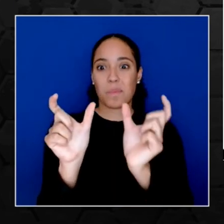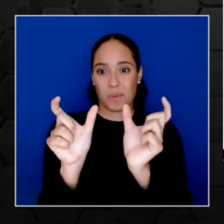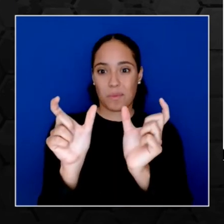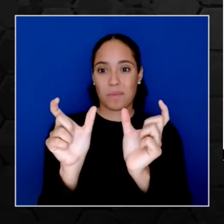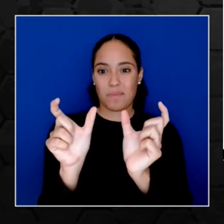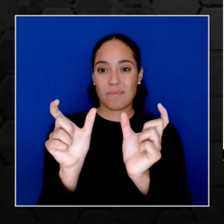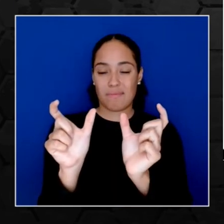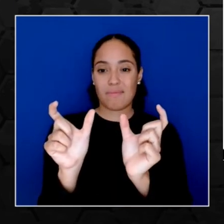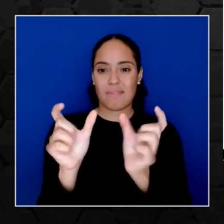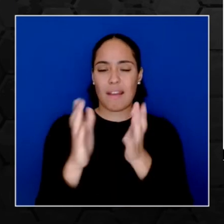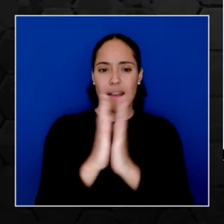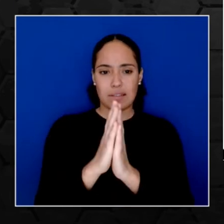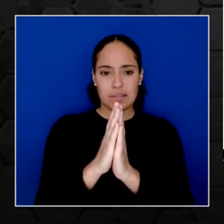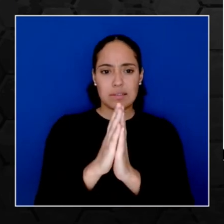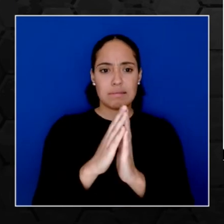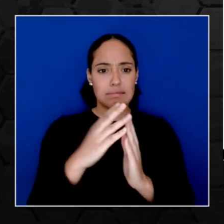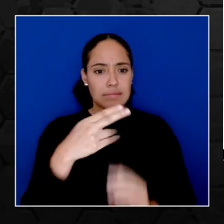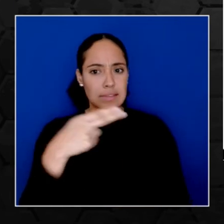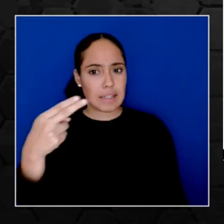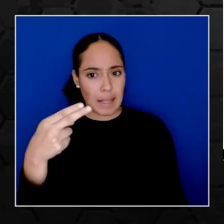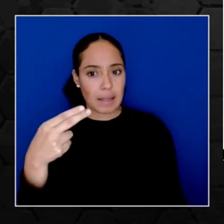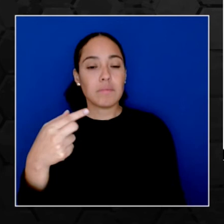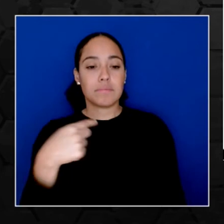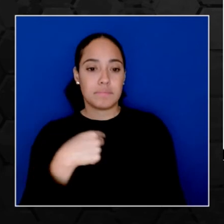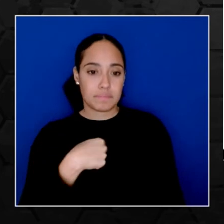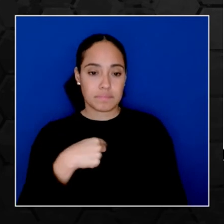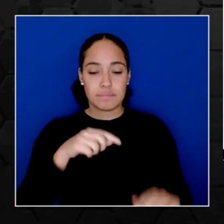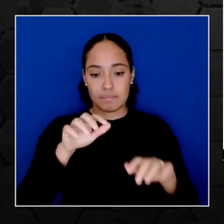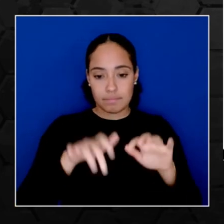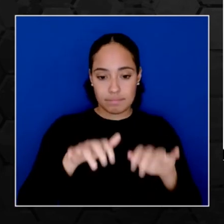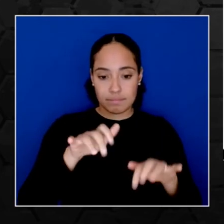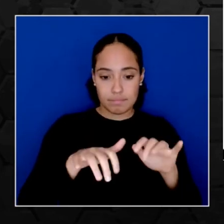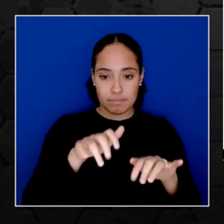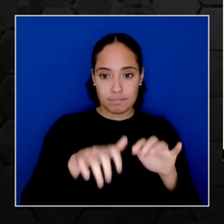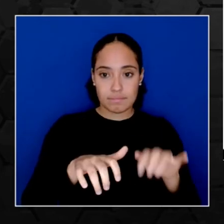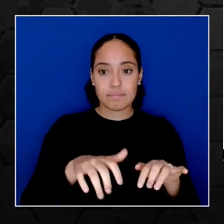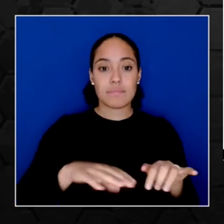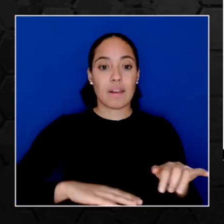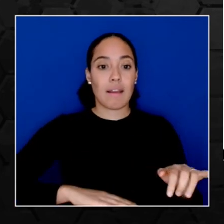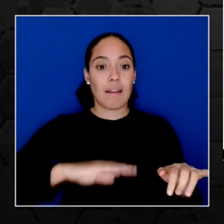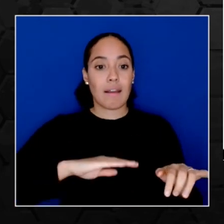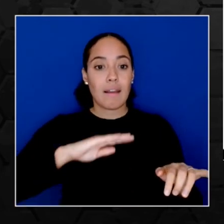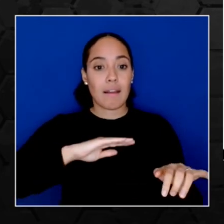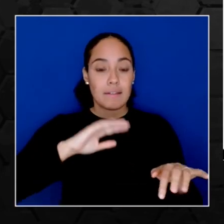quickly. My name is Meghana. My age is 23.